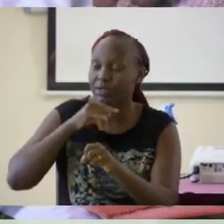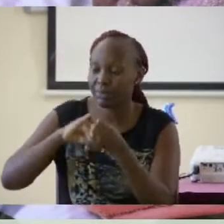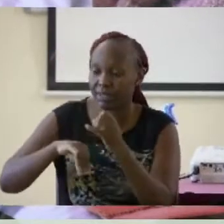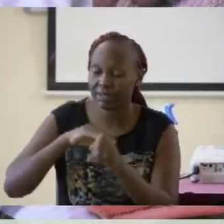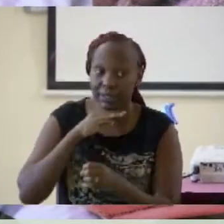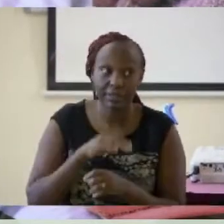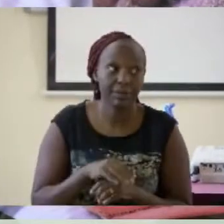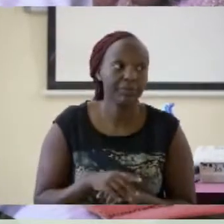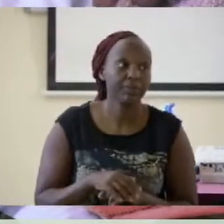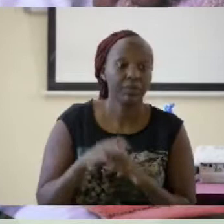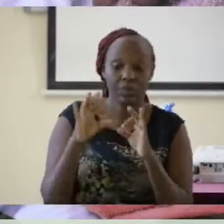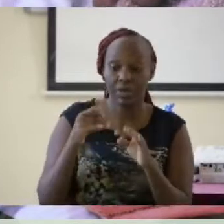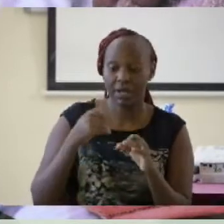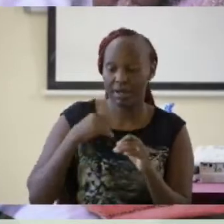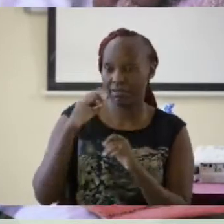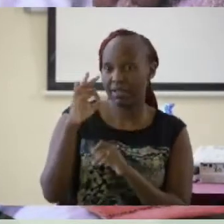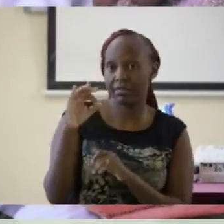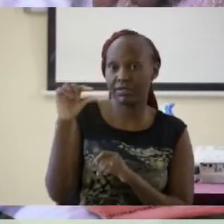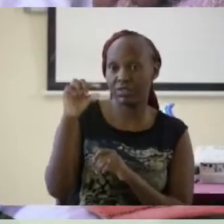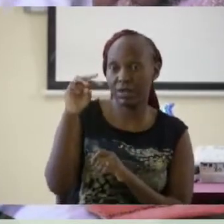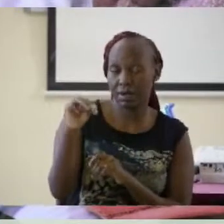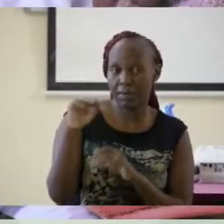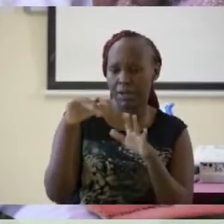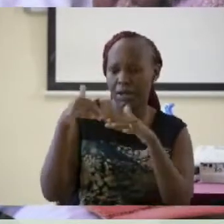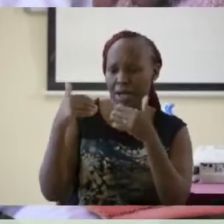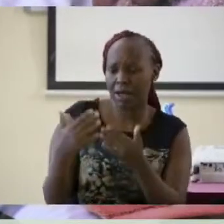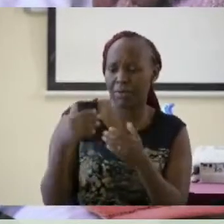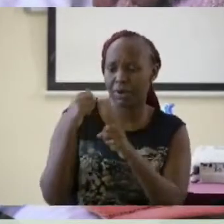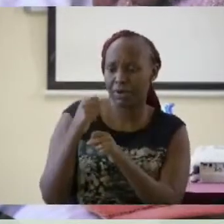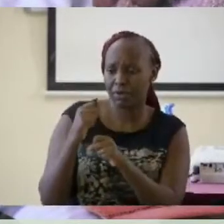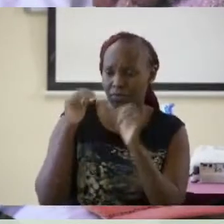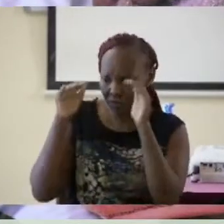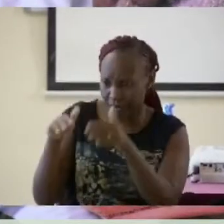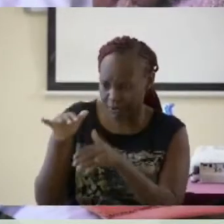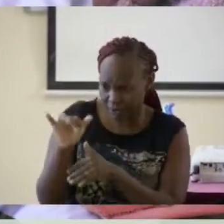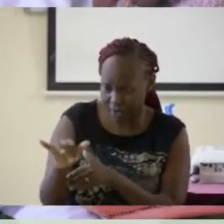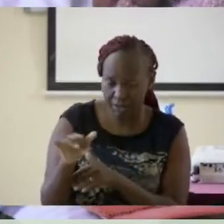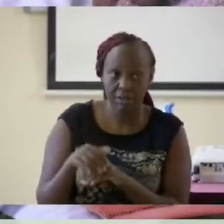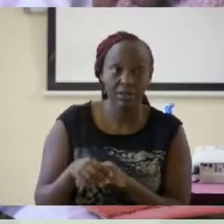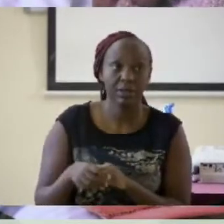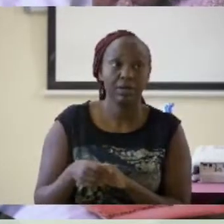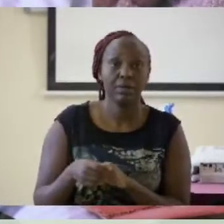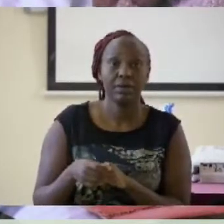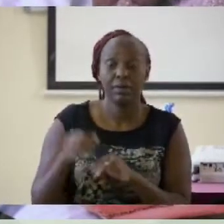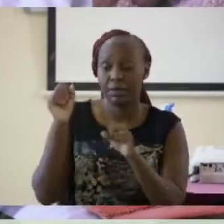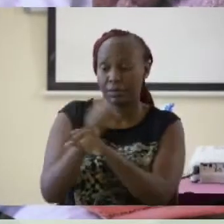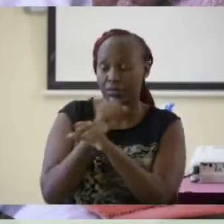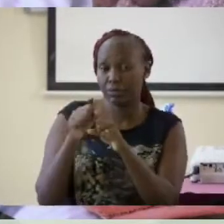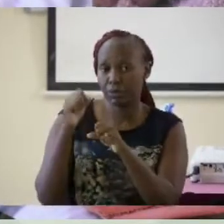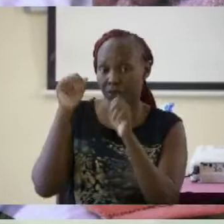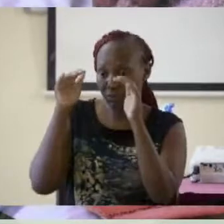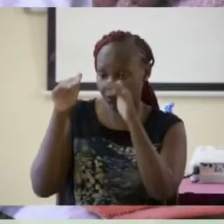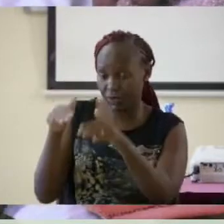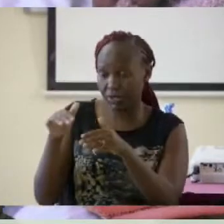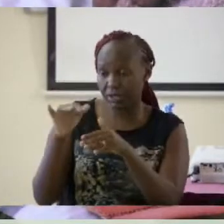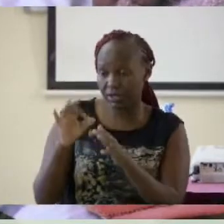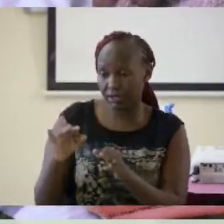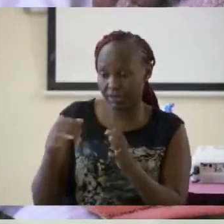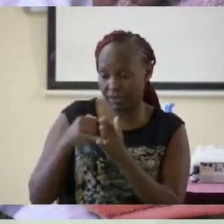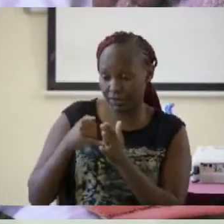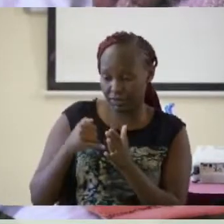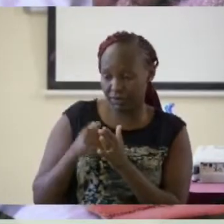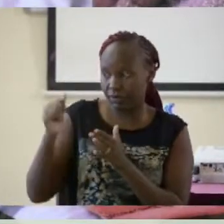And we have female genital mutilation. How do we deal with this? We can only deal with this if we involve the lawyers